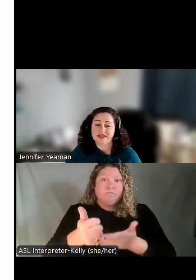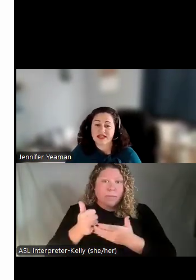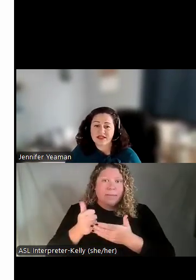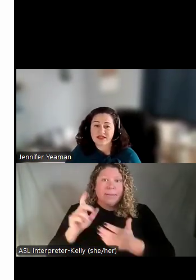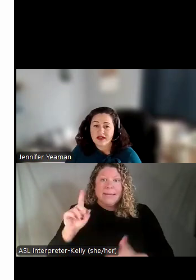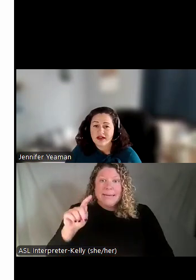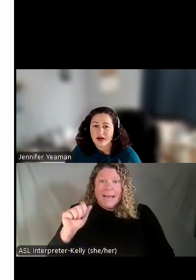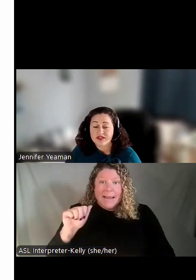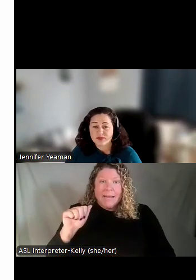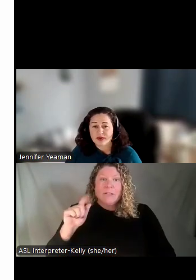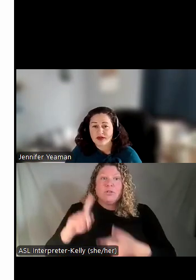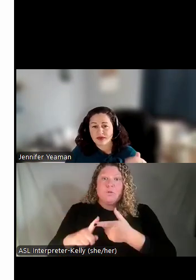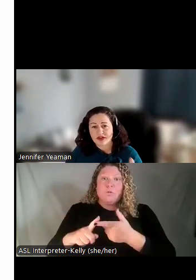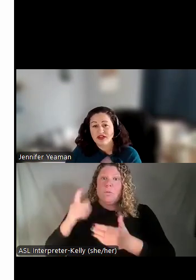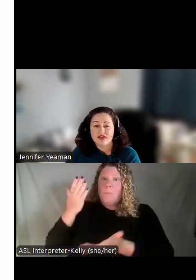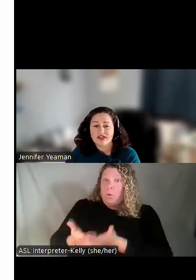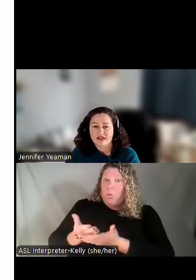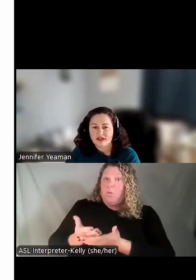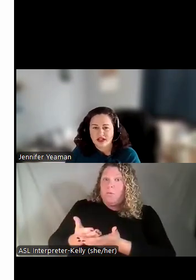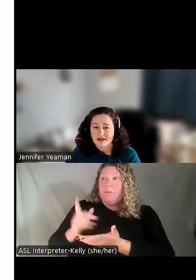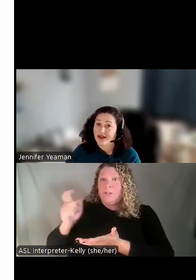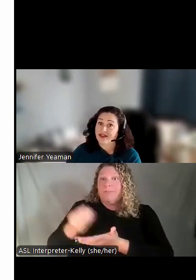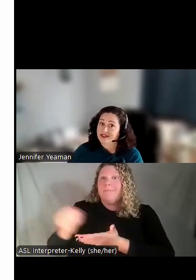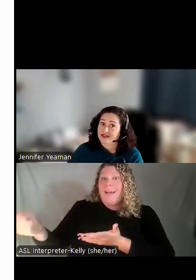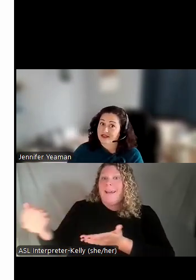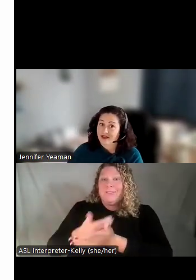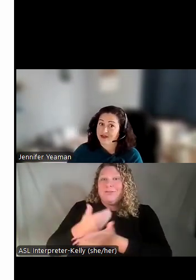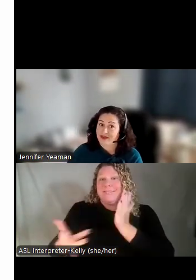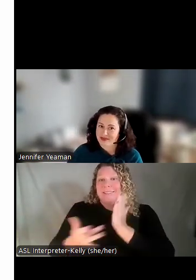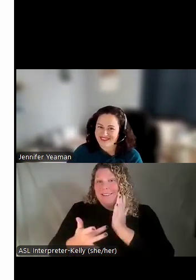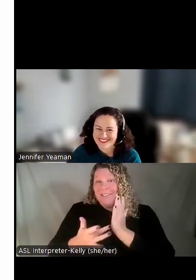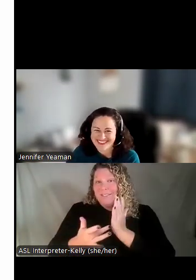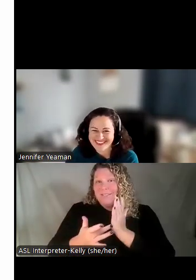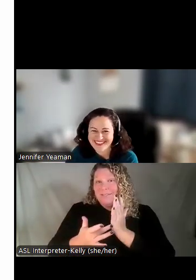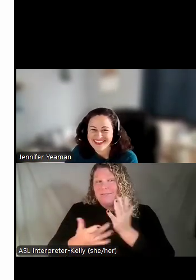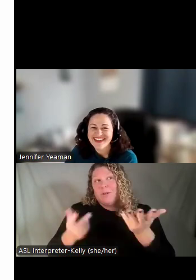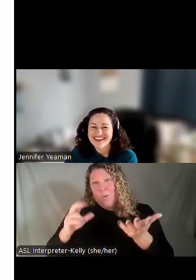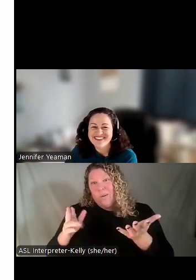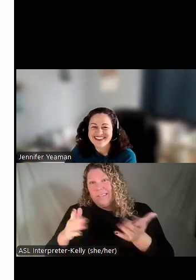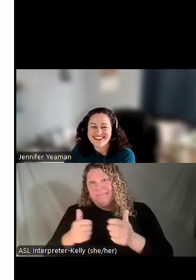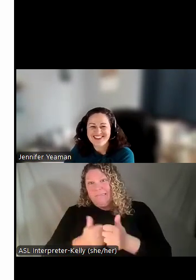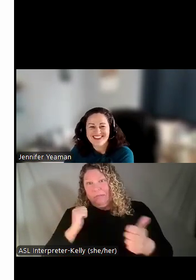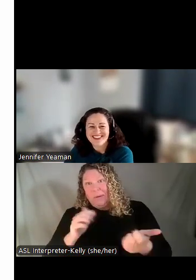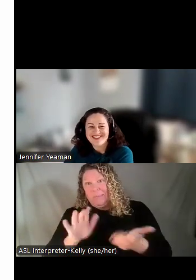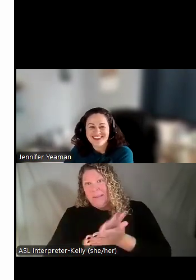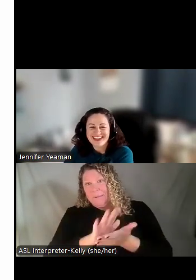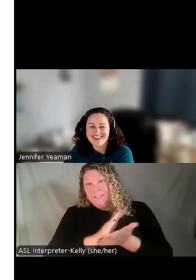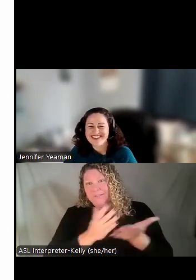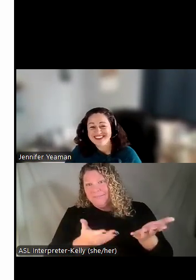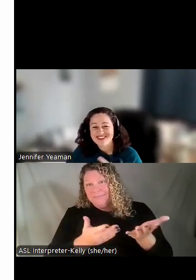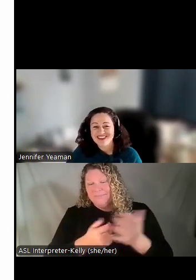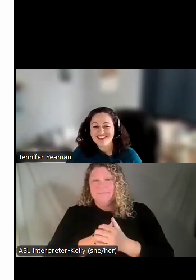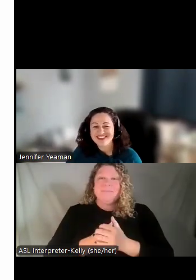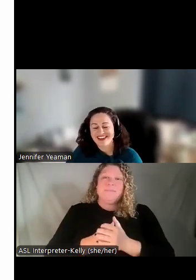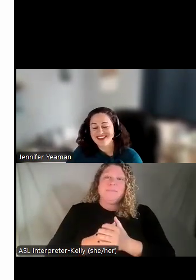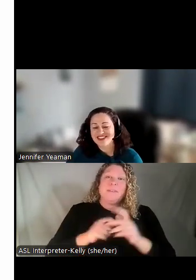the new business case to support procuring new technology, or at least not using paper. When the team showed the prototype